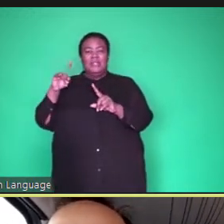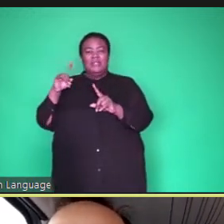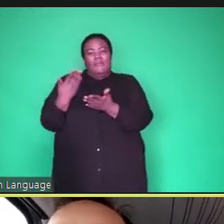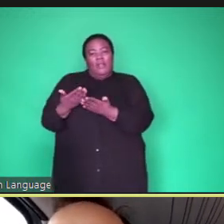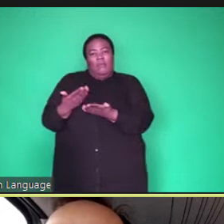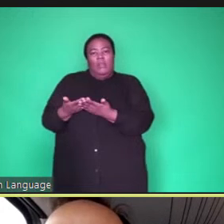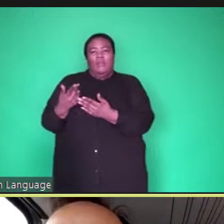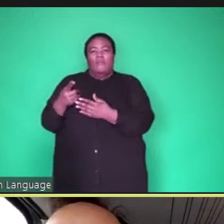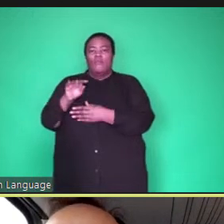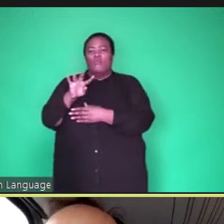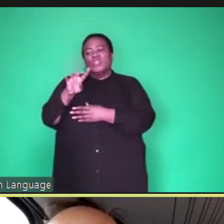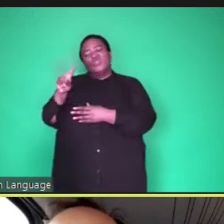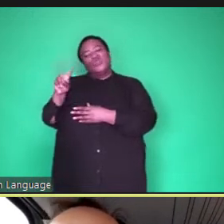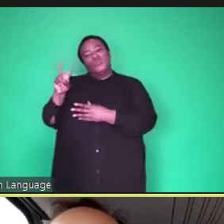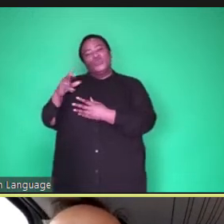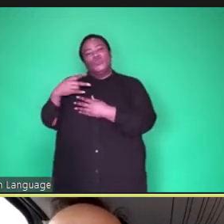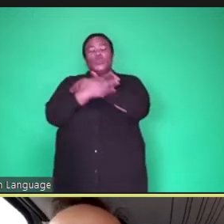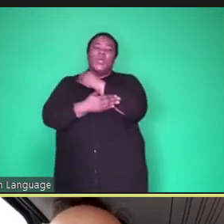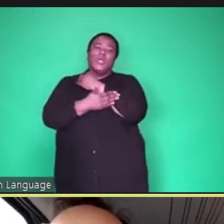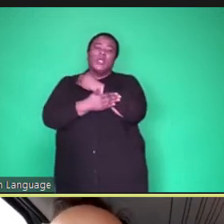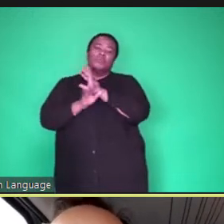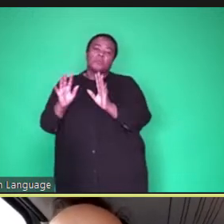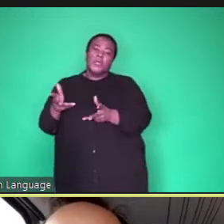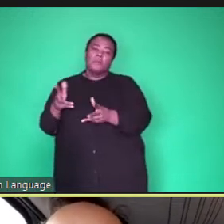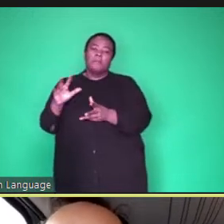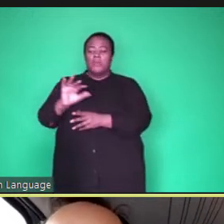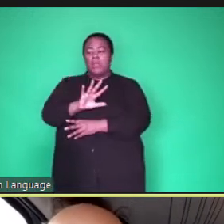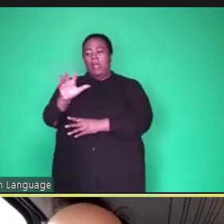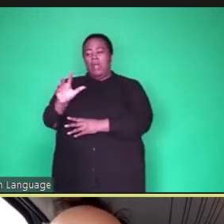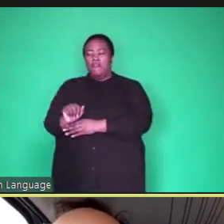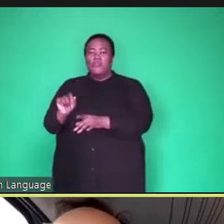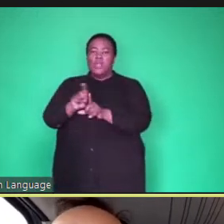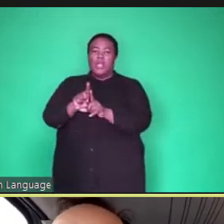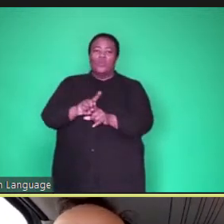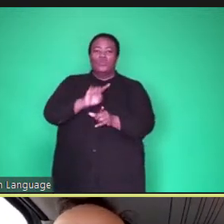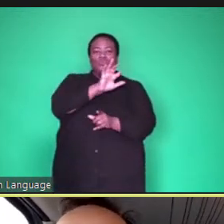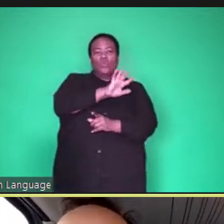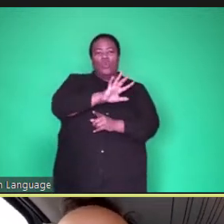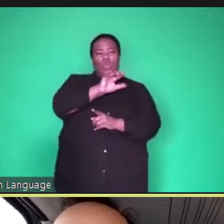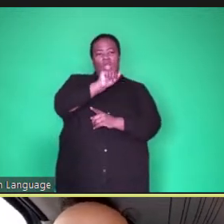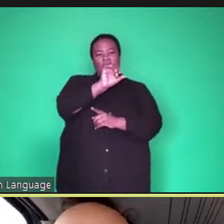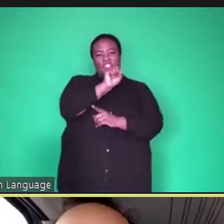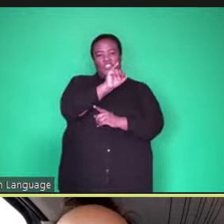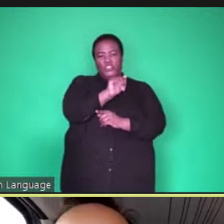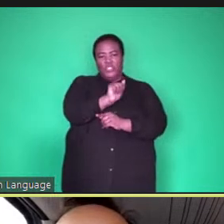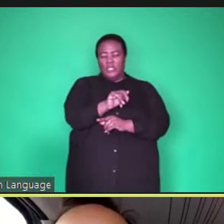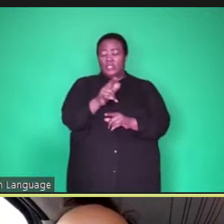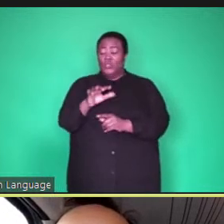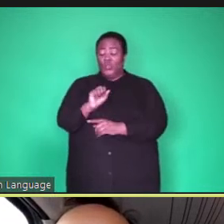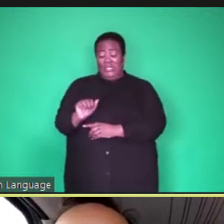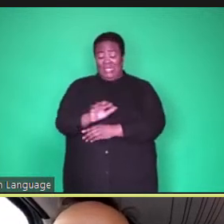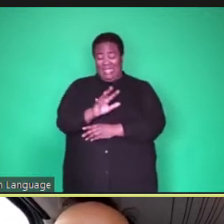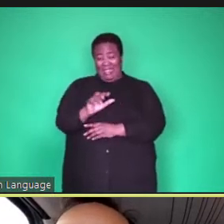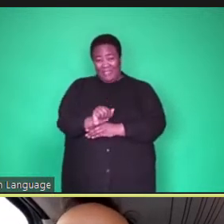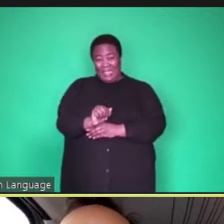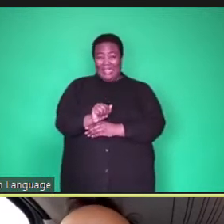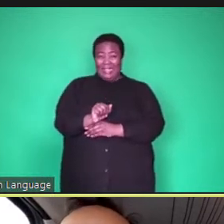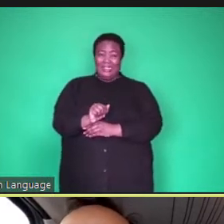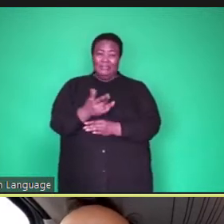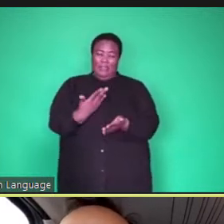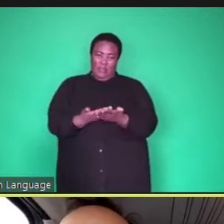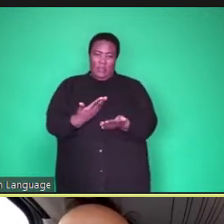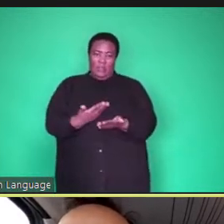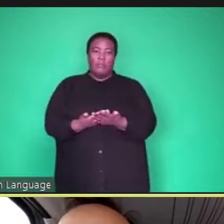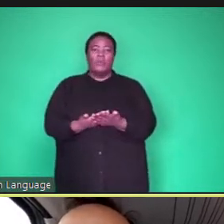for 32 countries across Africa and Asia. And for South Africa, it's available